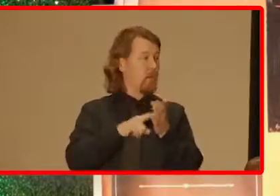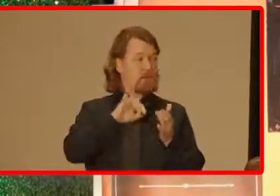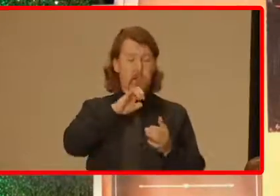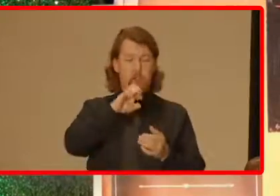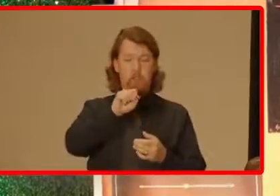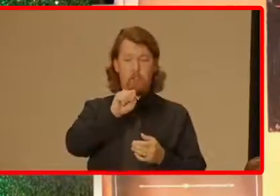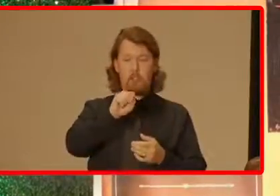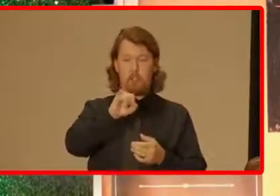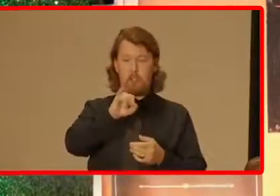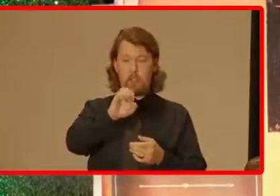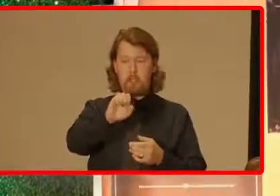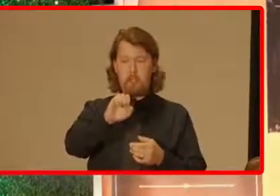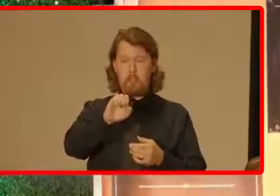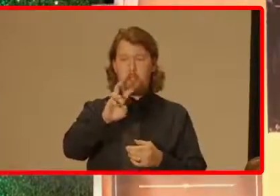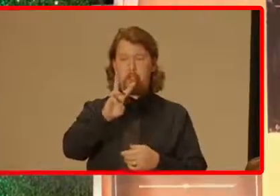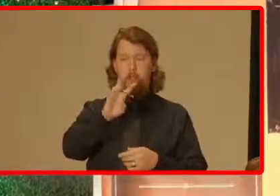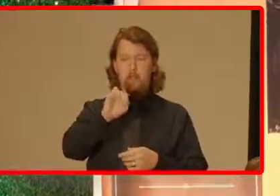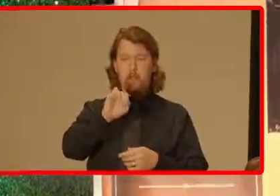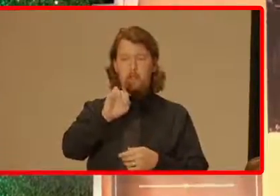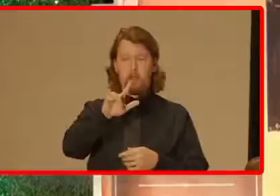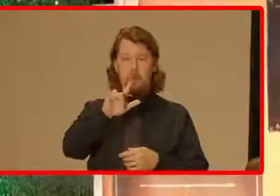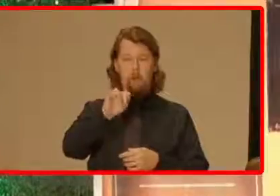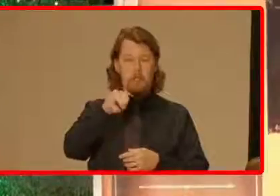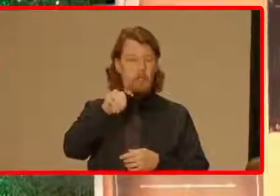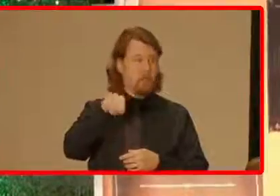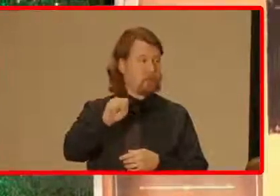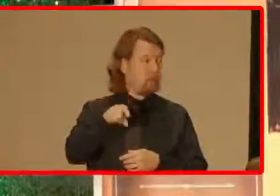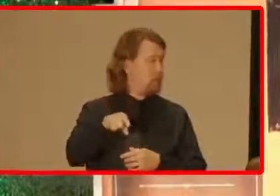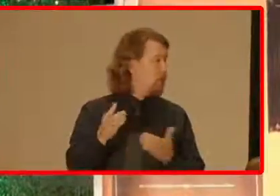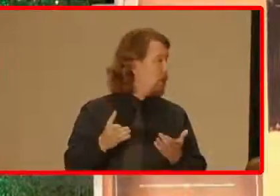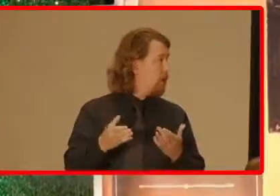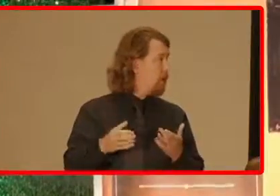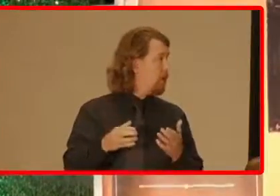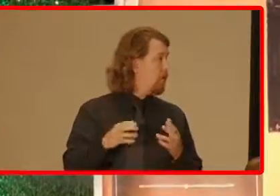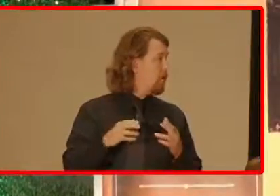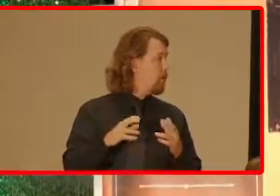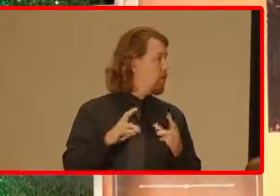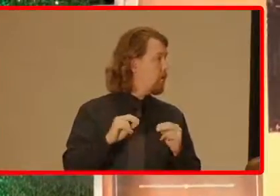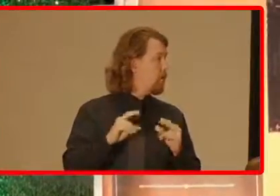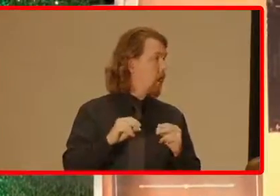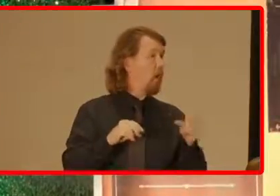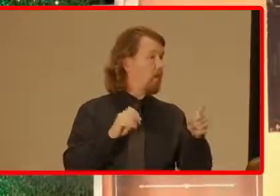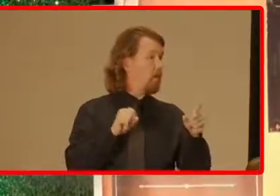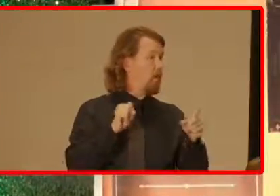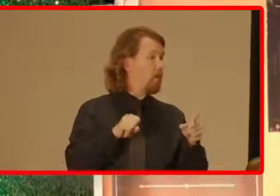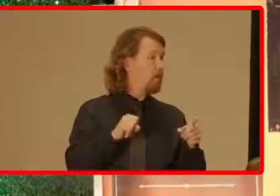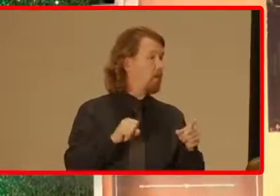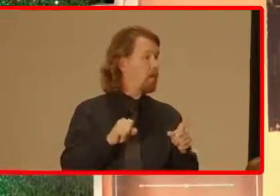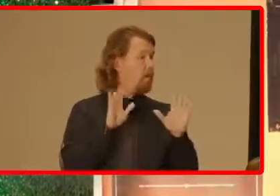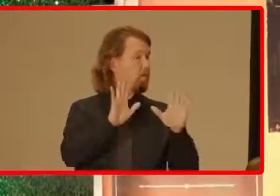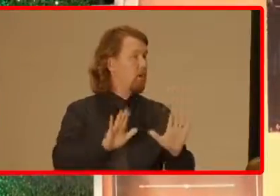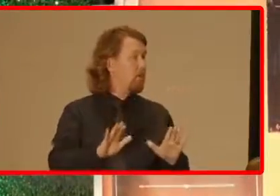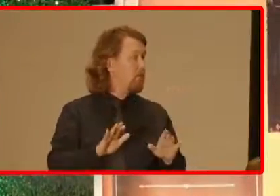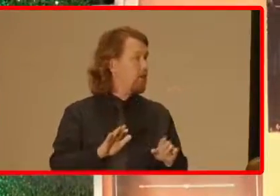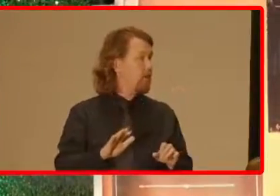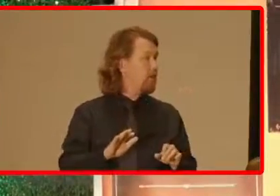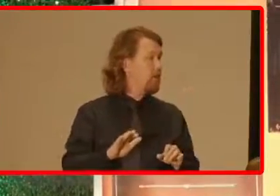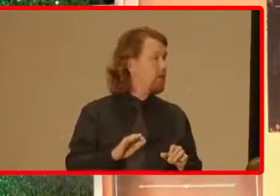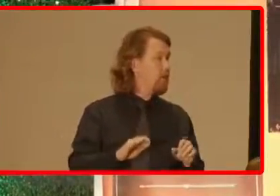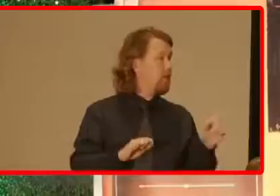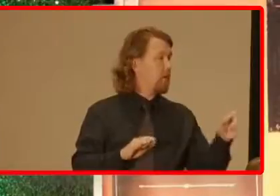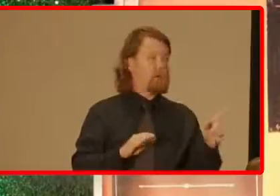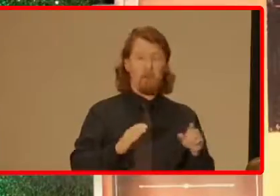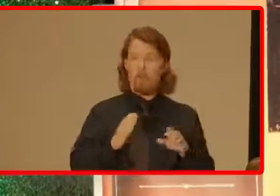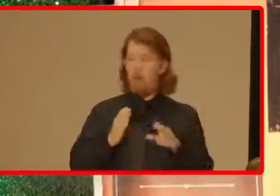Williams. Jesse, are you here? Not here? Well, oh, good. Jesse, great. More than a decade